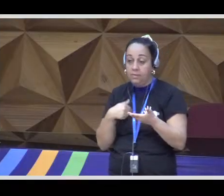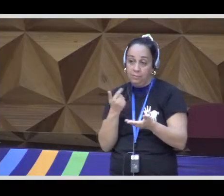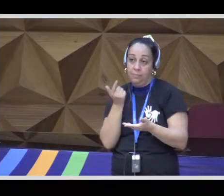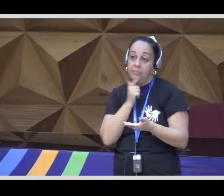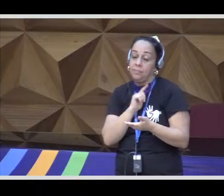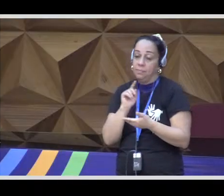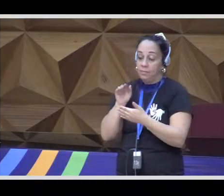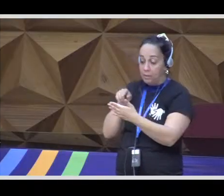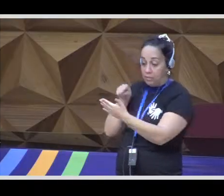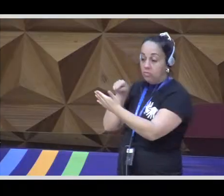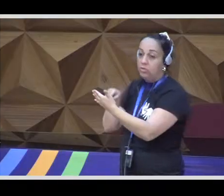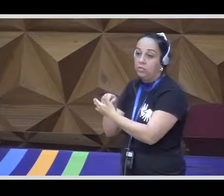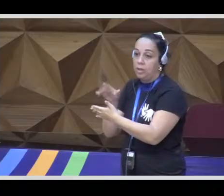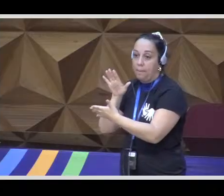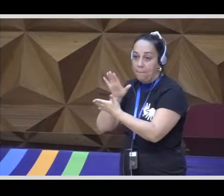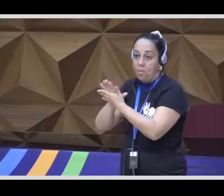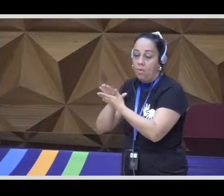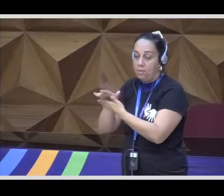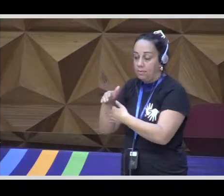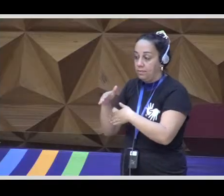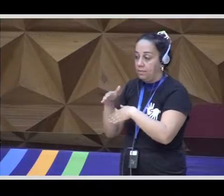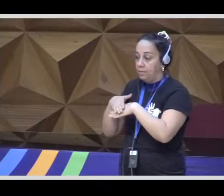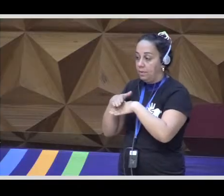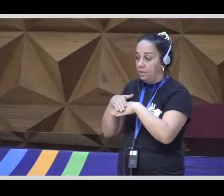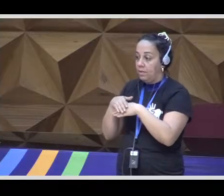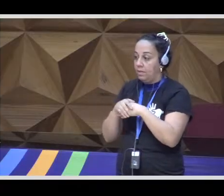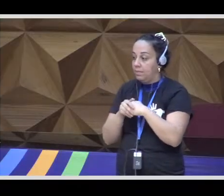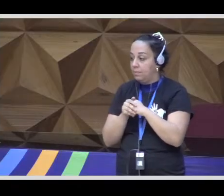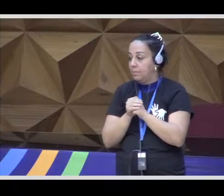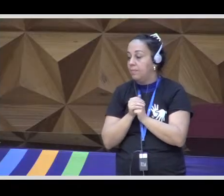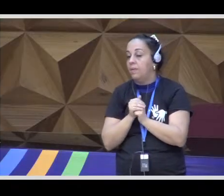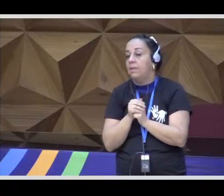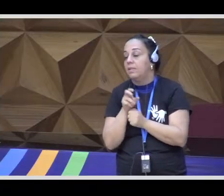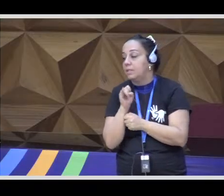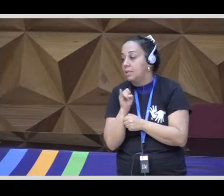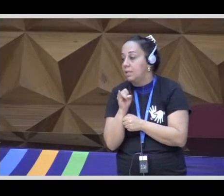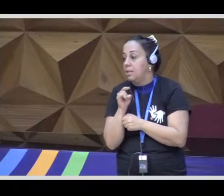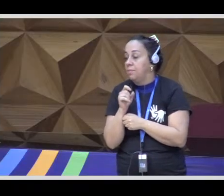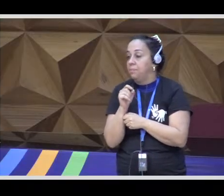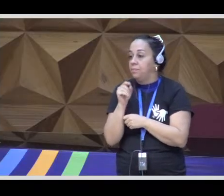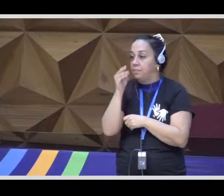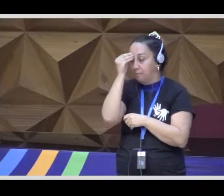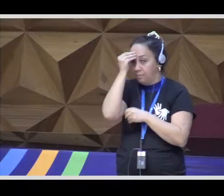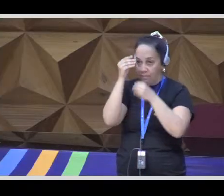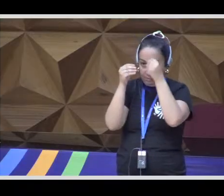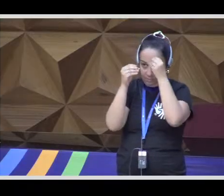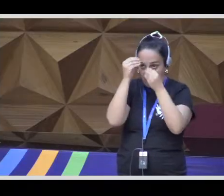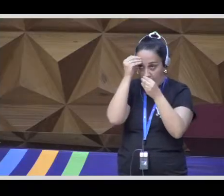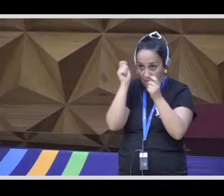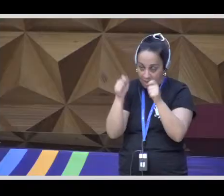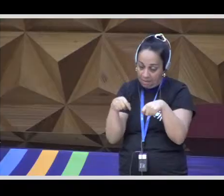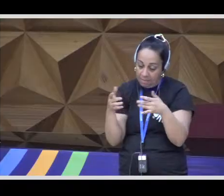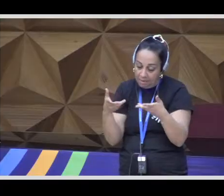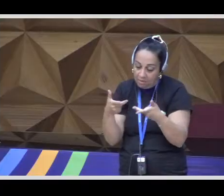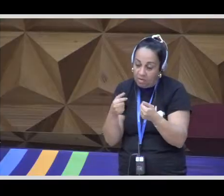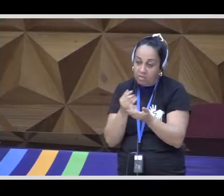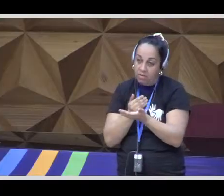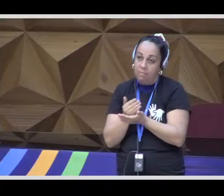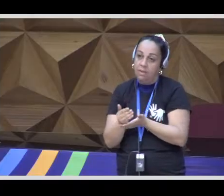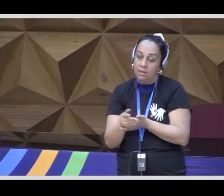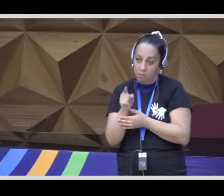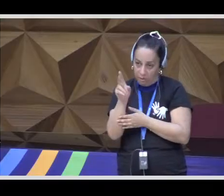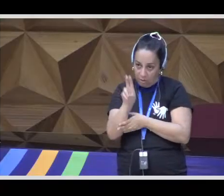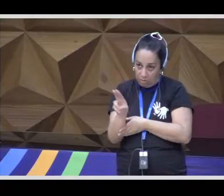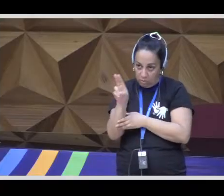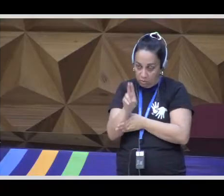totally fine. Movie consumption, passive consumption is probably a great starting point. Did you use it with the display for like